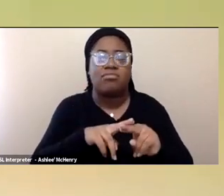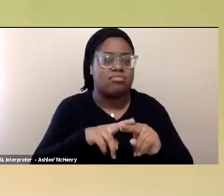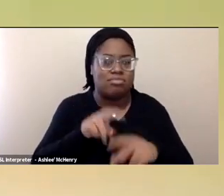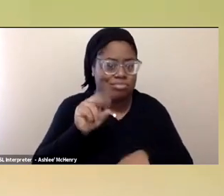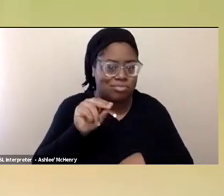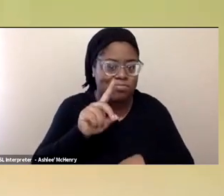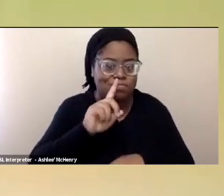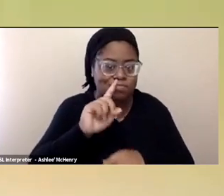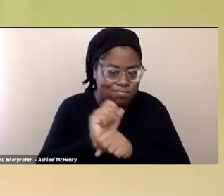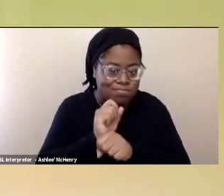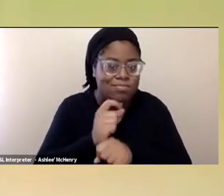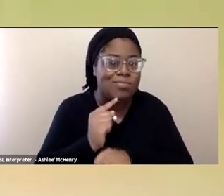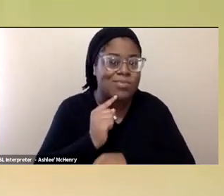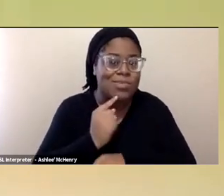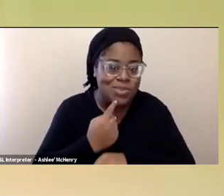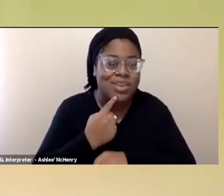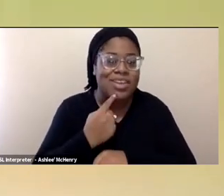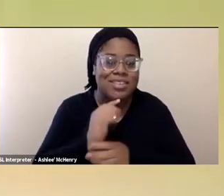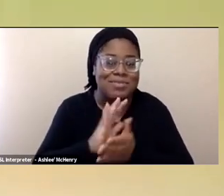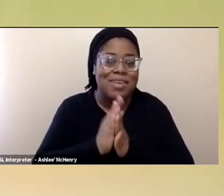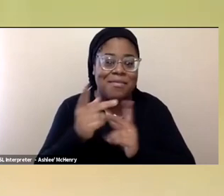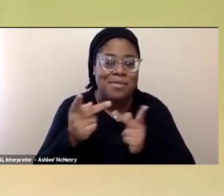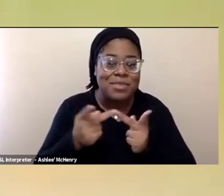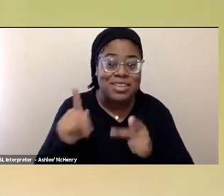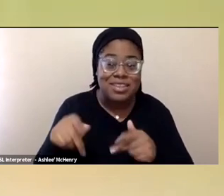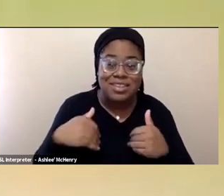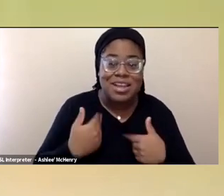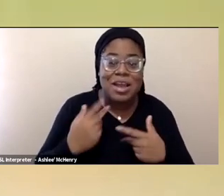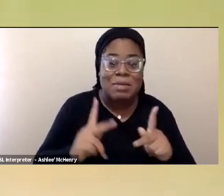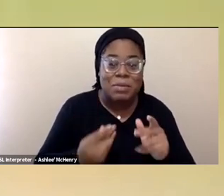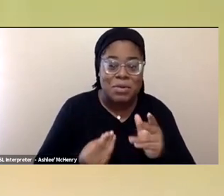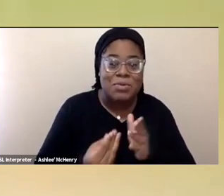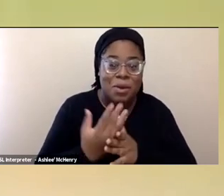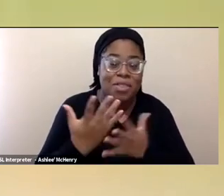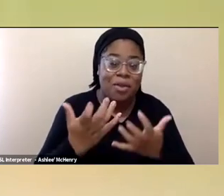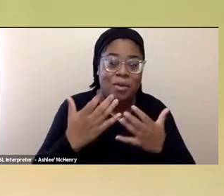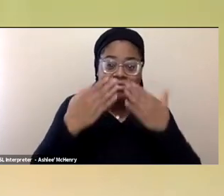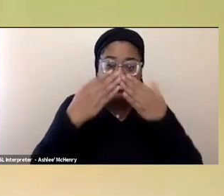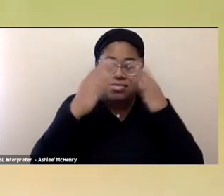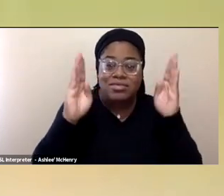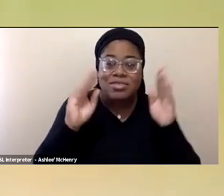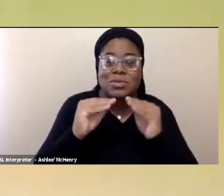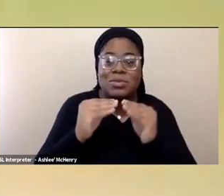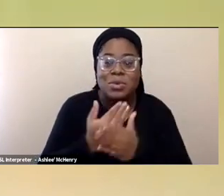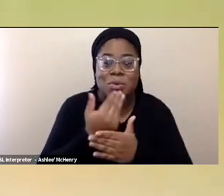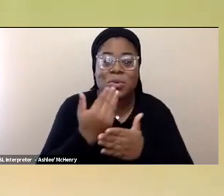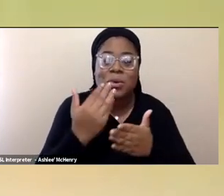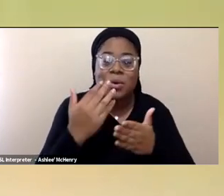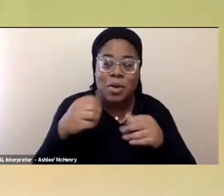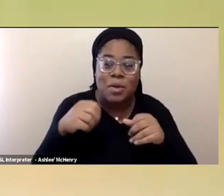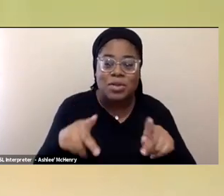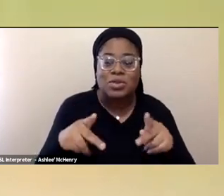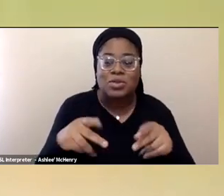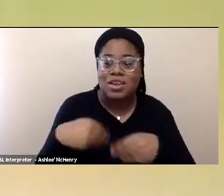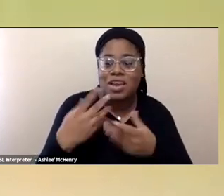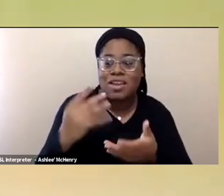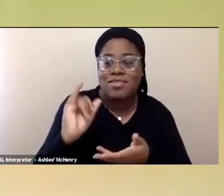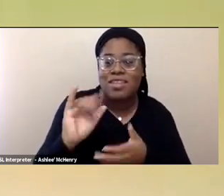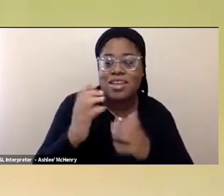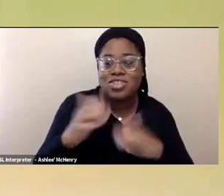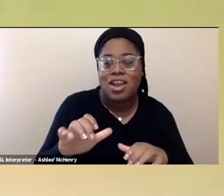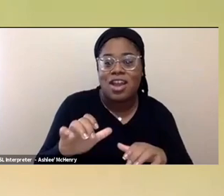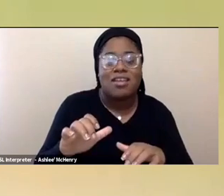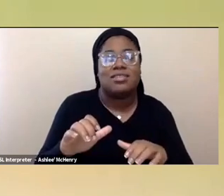they take it seriously. And, you know, these young people are growing and they want to open up their minds to these new opportunities. So to be given that chance